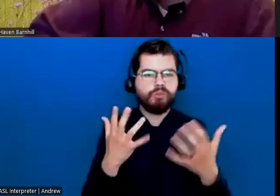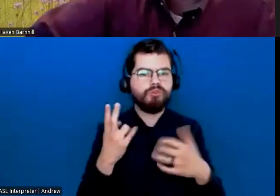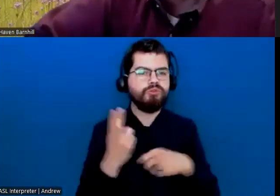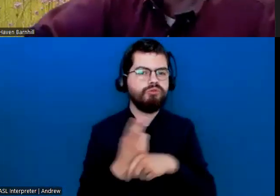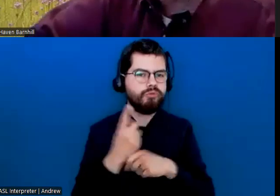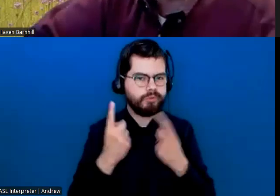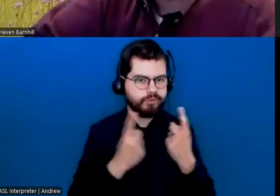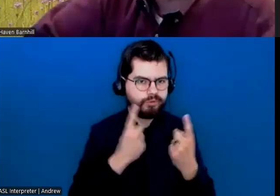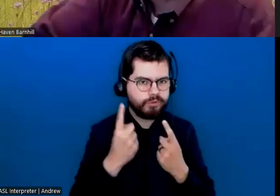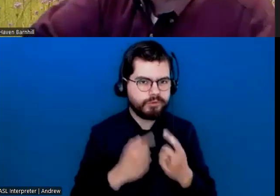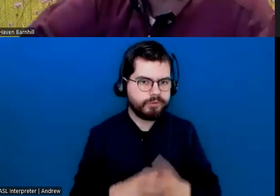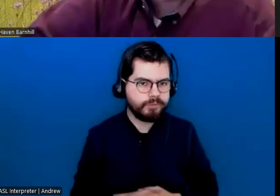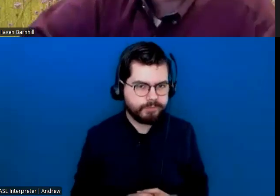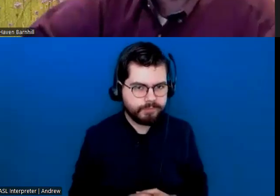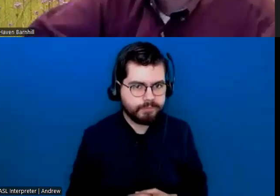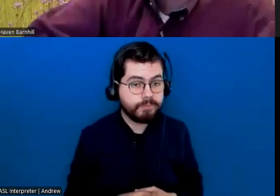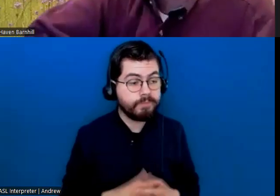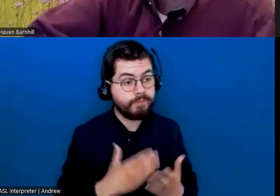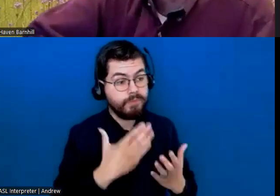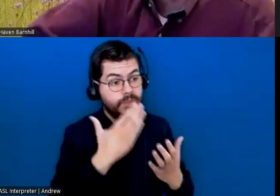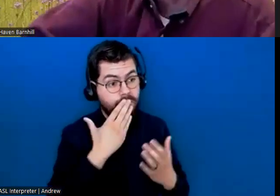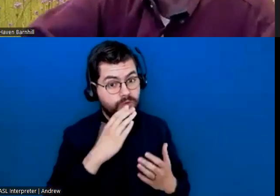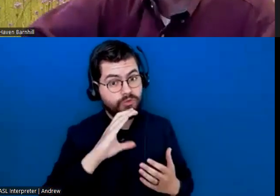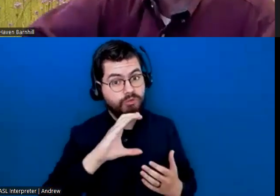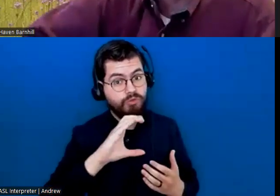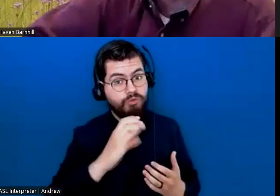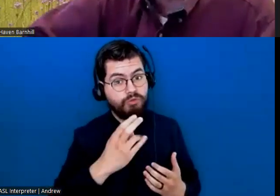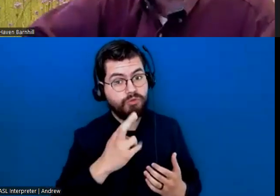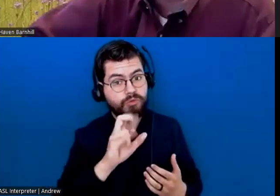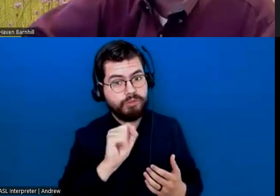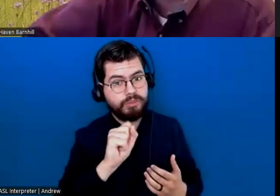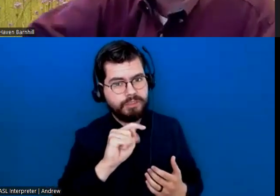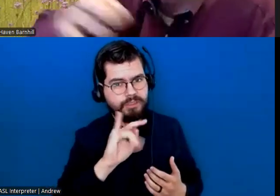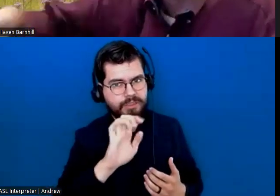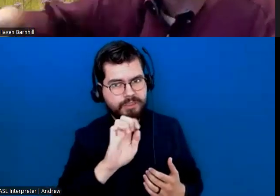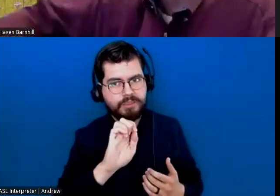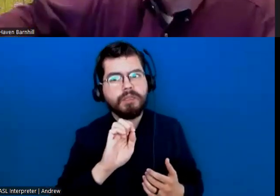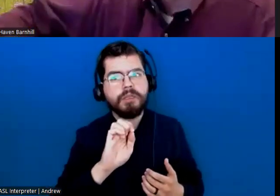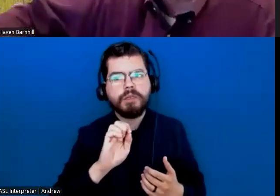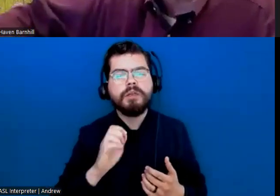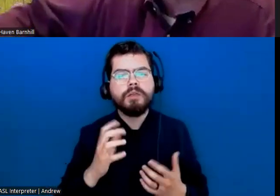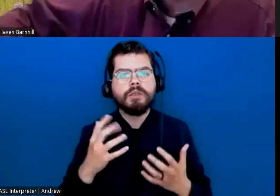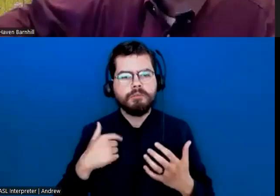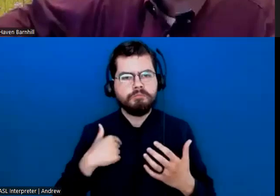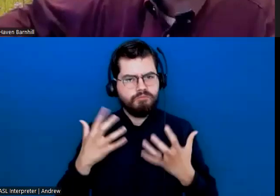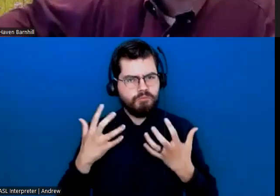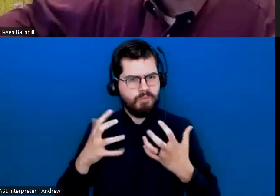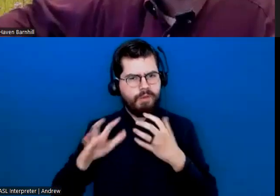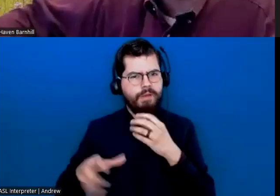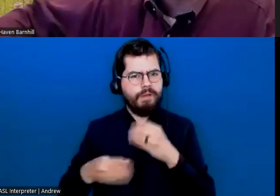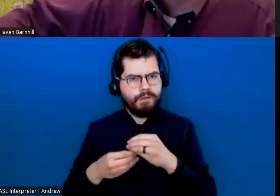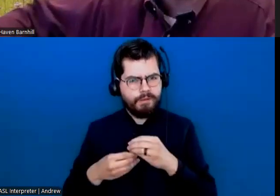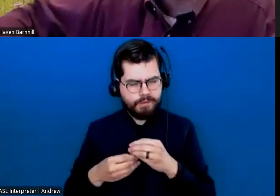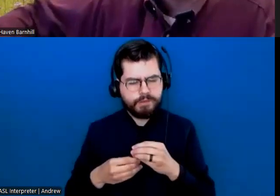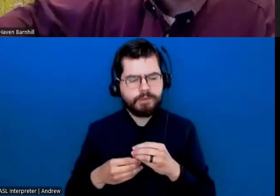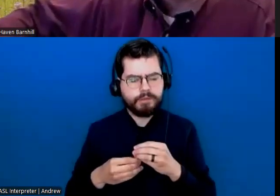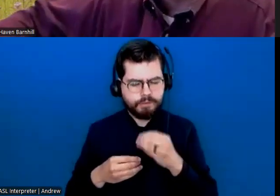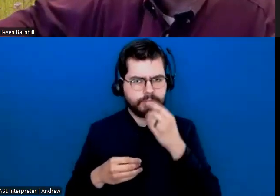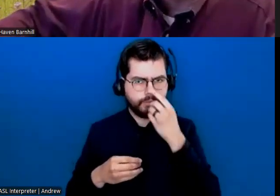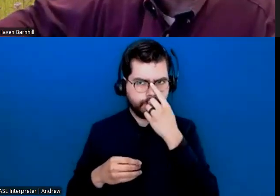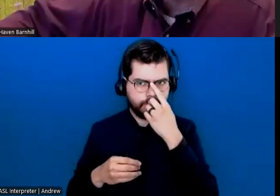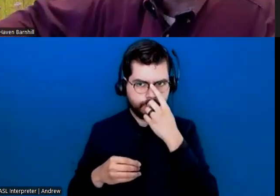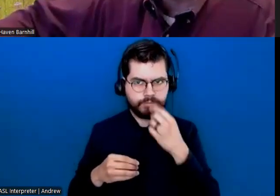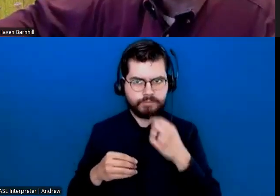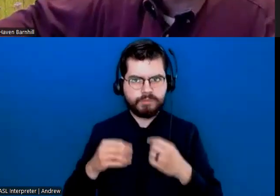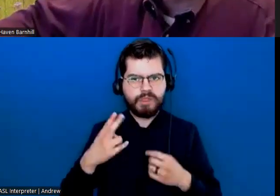Thank you, Christie. Quickly, I'd like to follow up on the disturbances just a little bit with